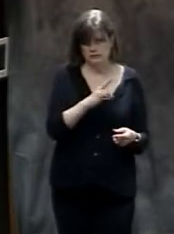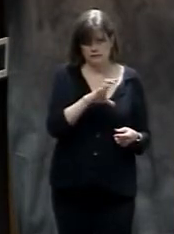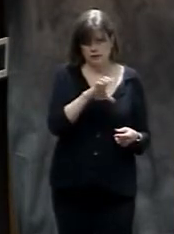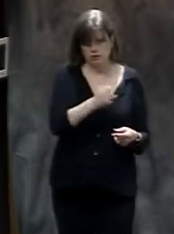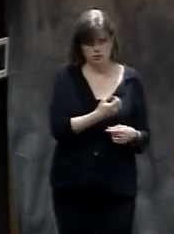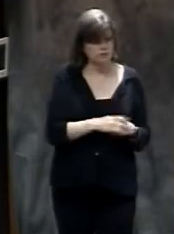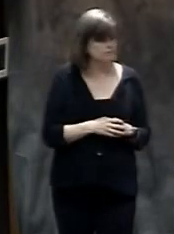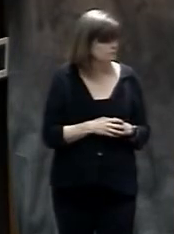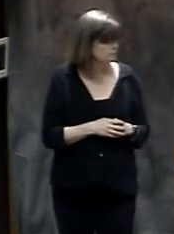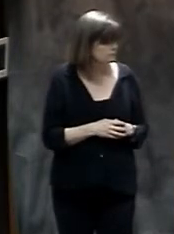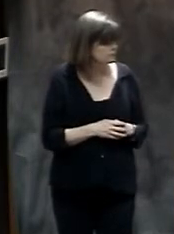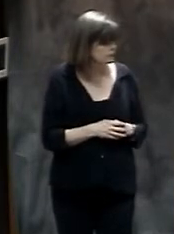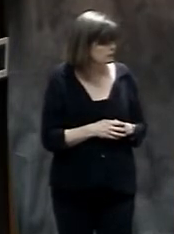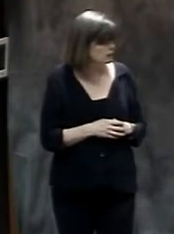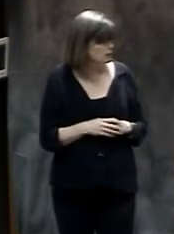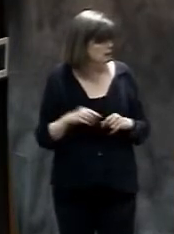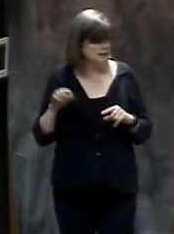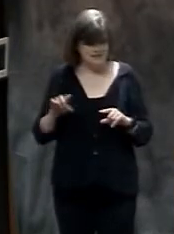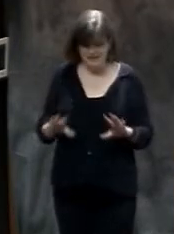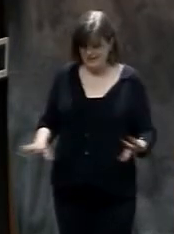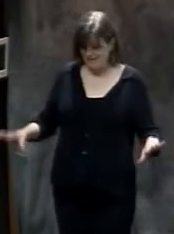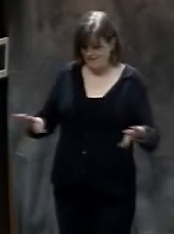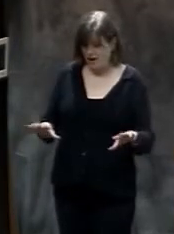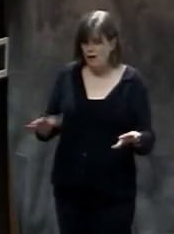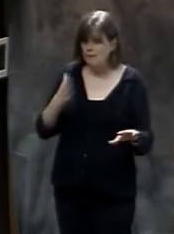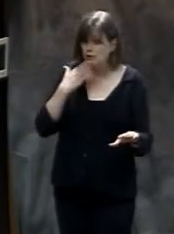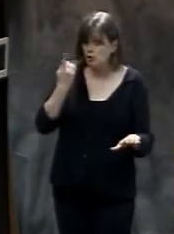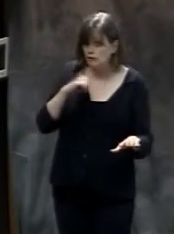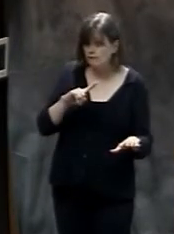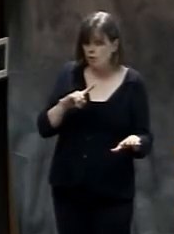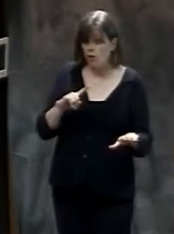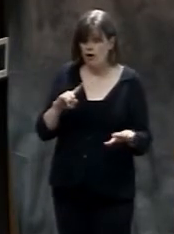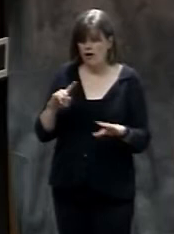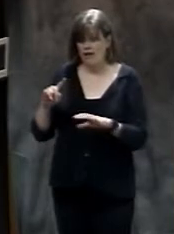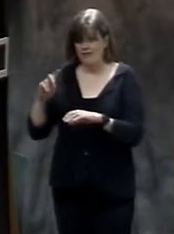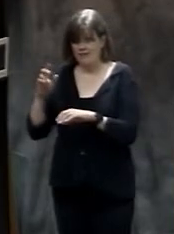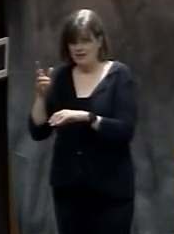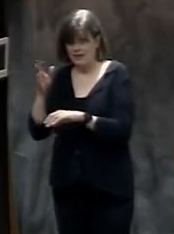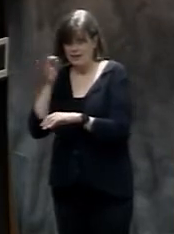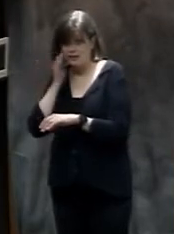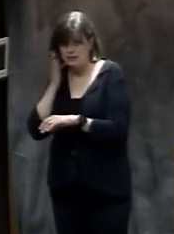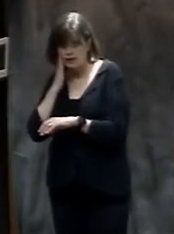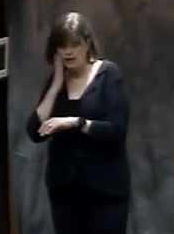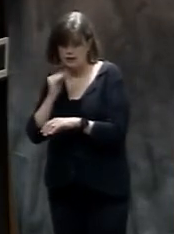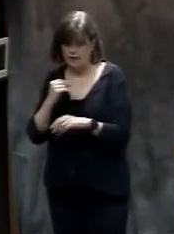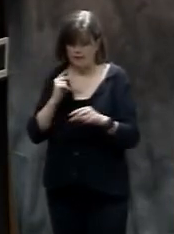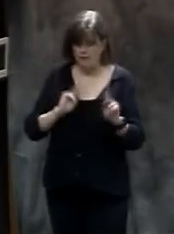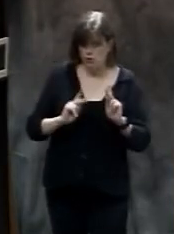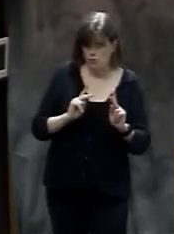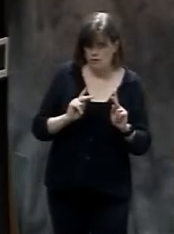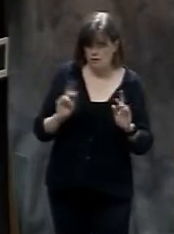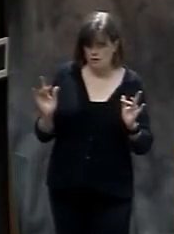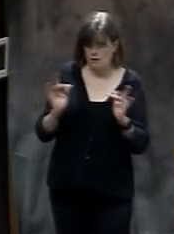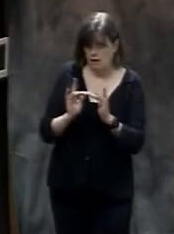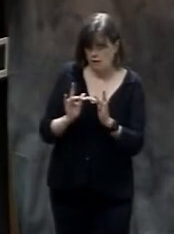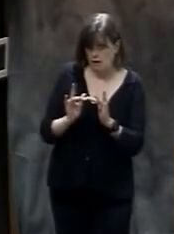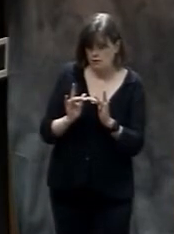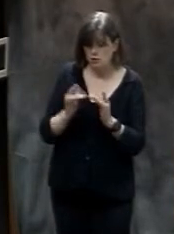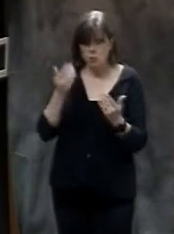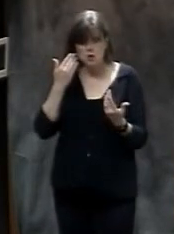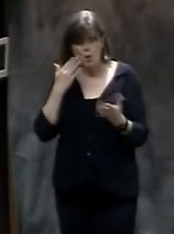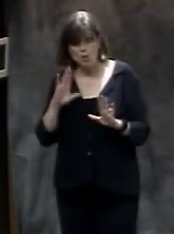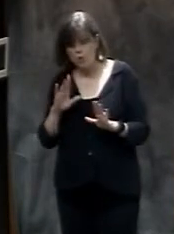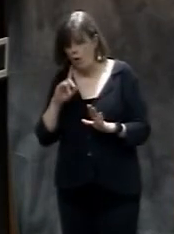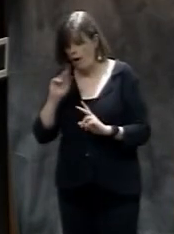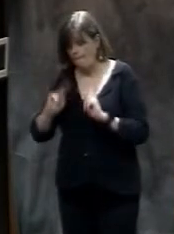environment conducive for vector-human contact? So this is one that we're not really sure what's going on in Tucson. Are people out at the